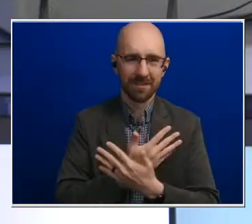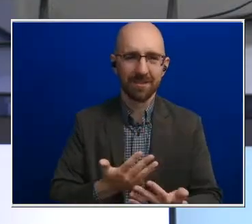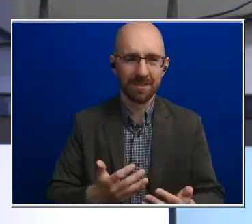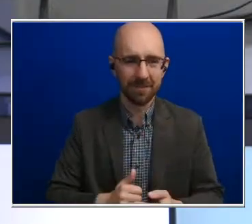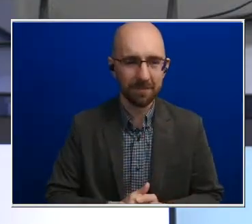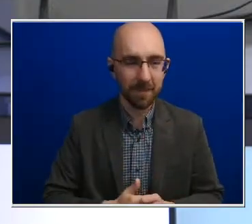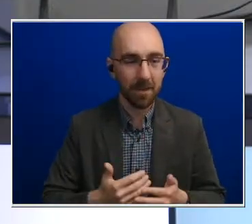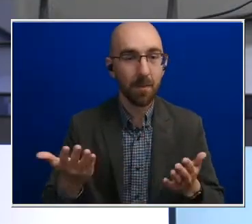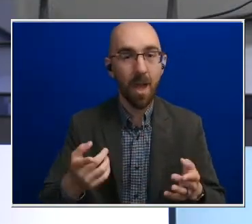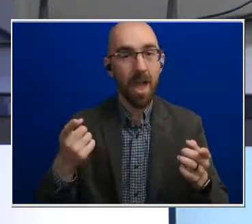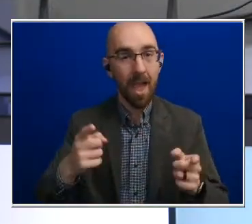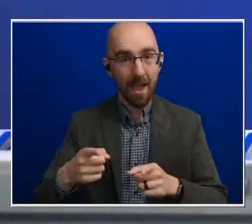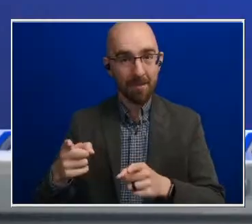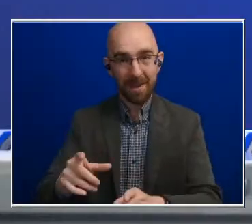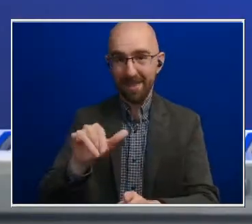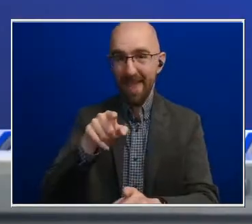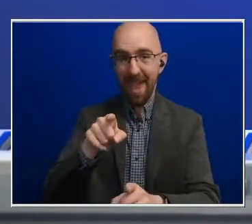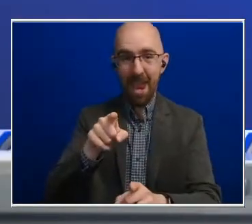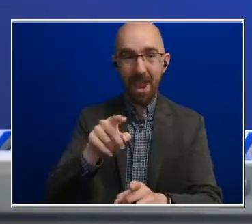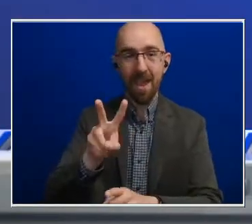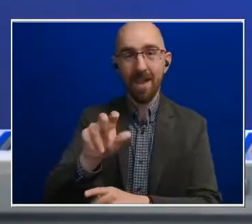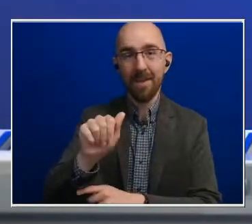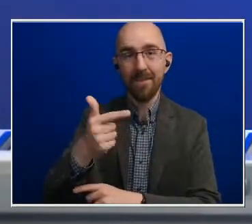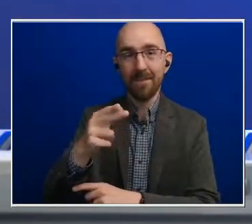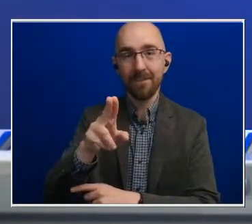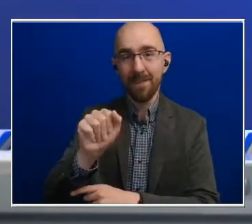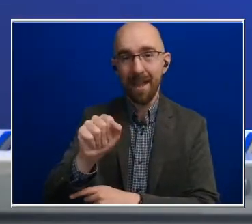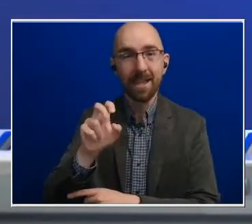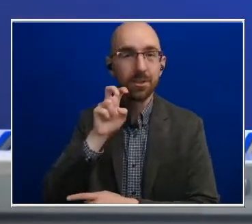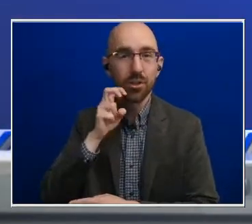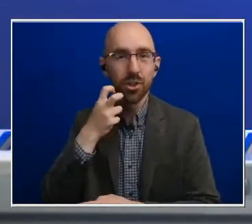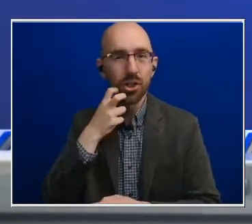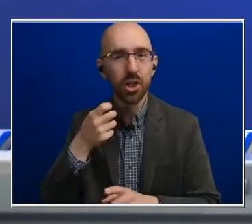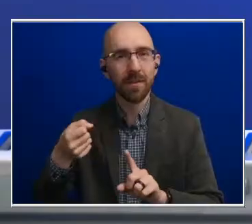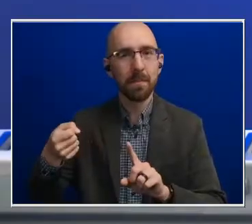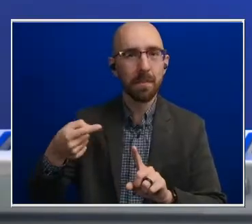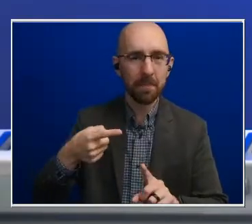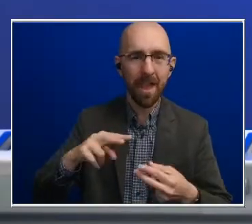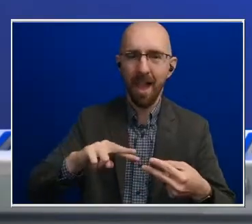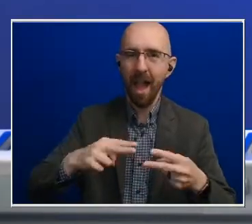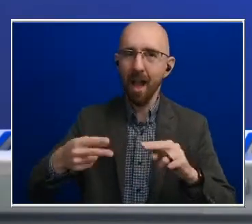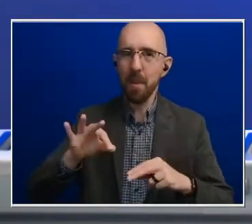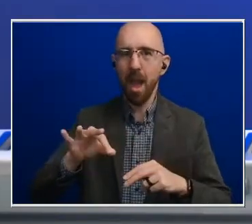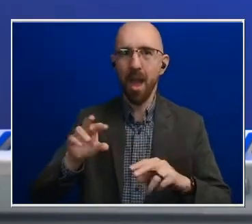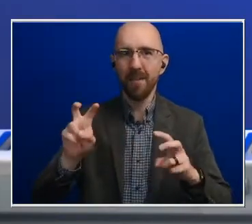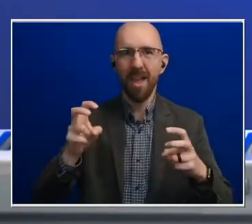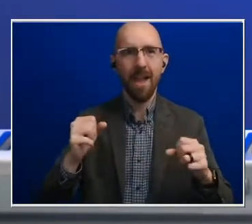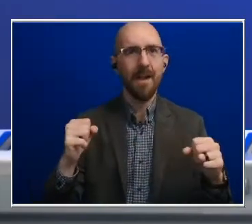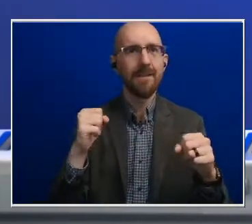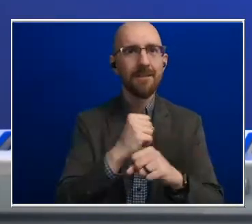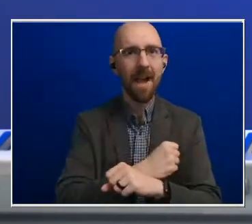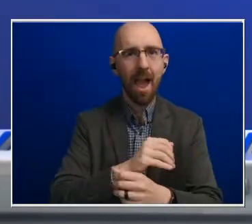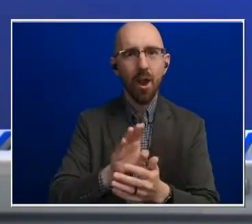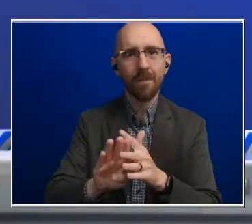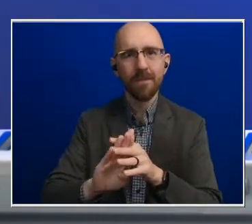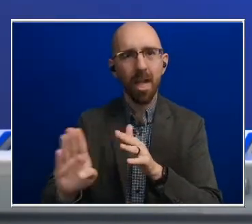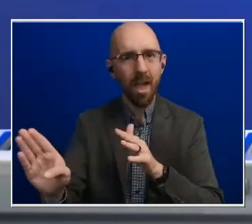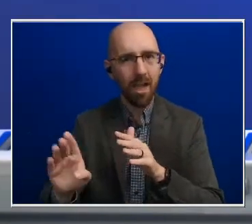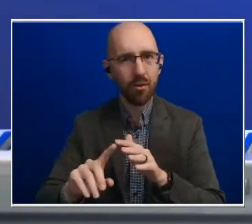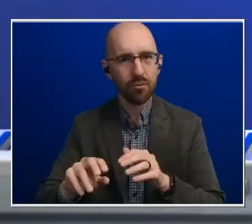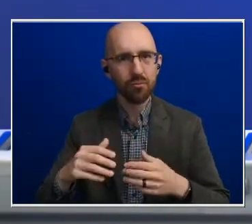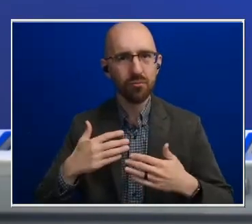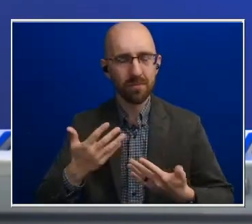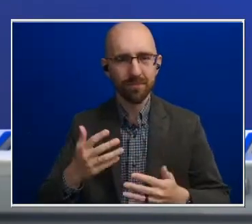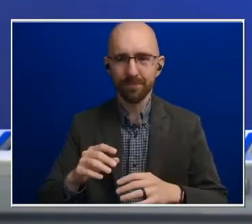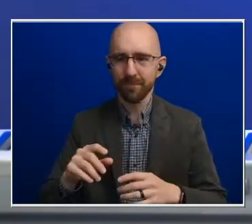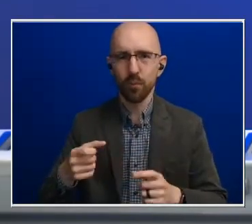right then? Your vagus nerve is activating, triggering the opposite of your fight and flight. Yes. Calming you down, slowing your